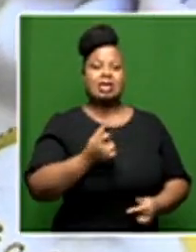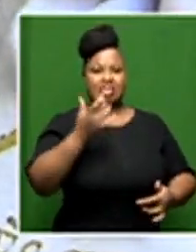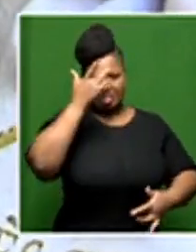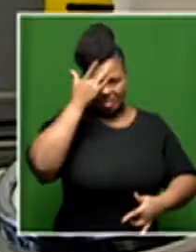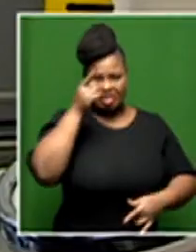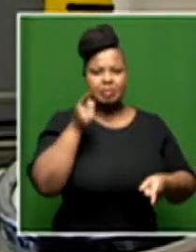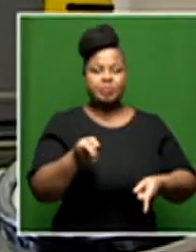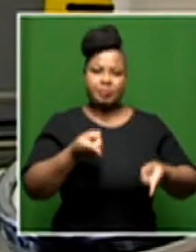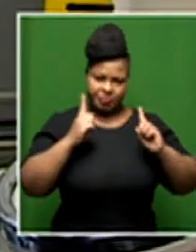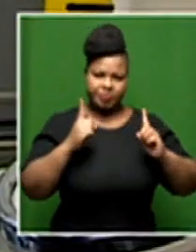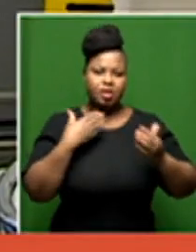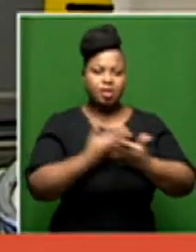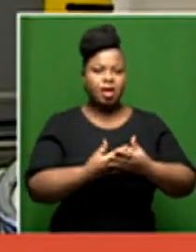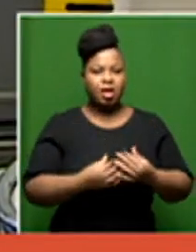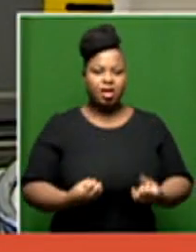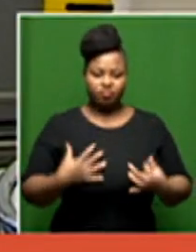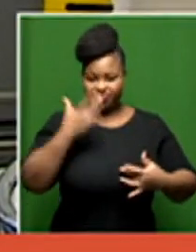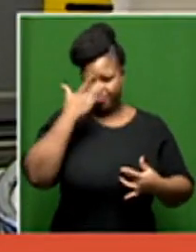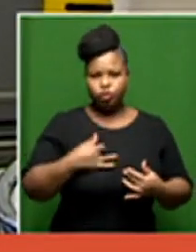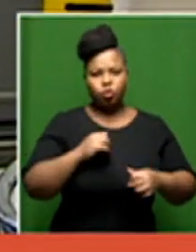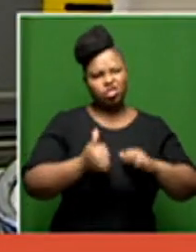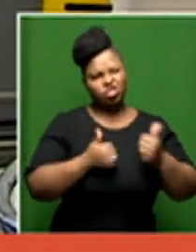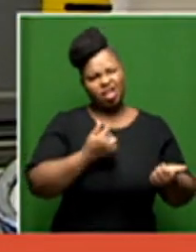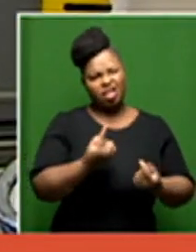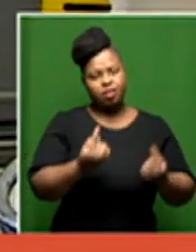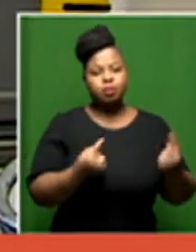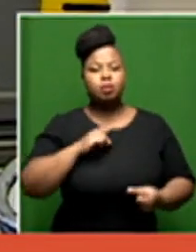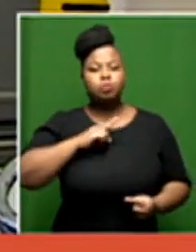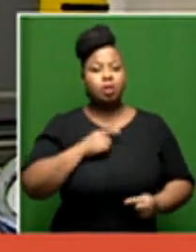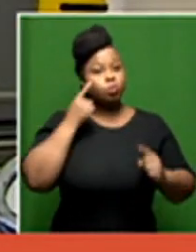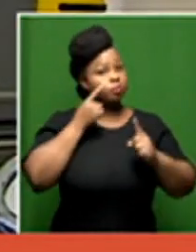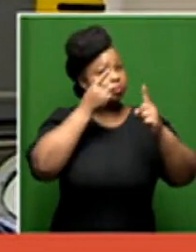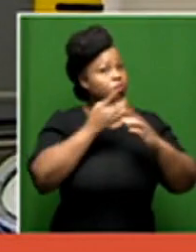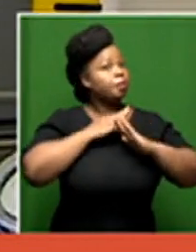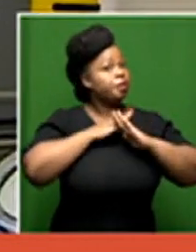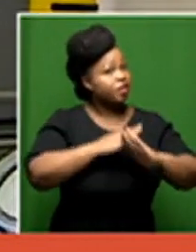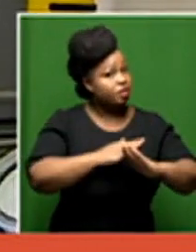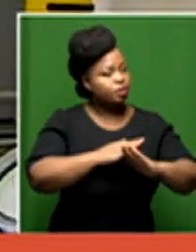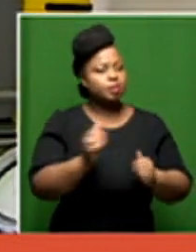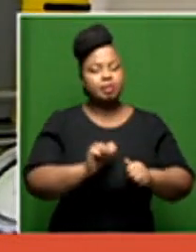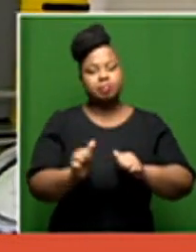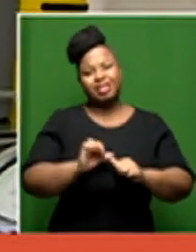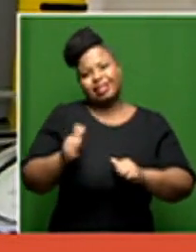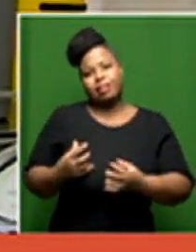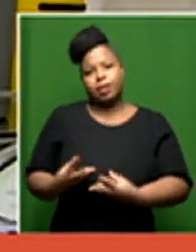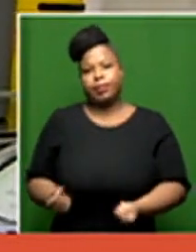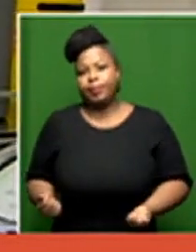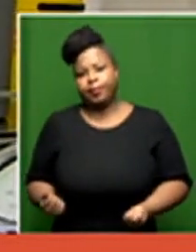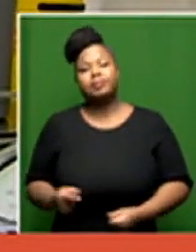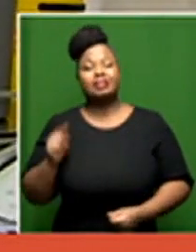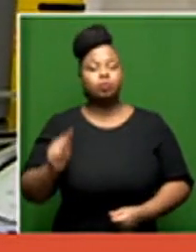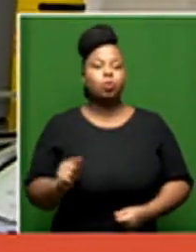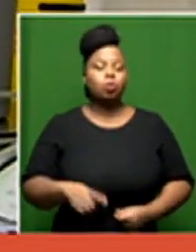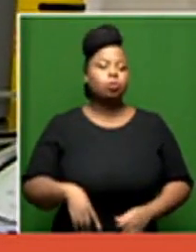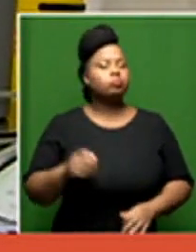contagious condition. So that is why we're trying. Our motto is prevention is better than cure. So